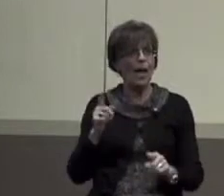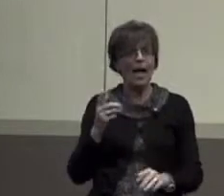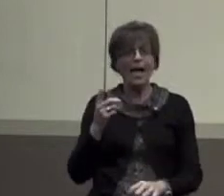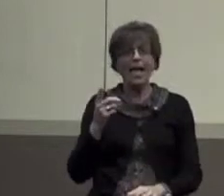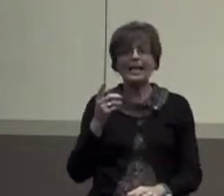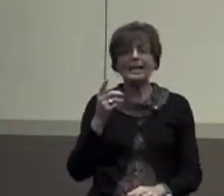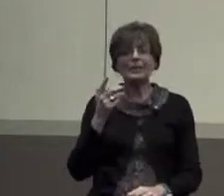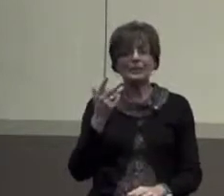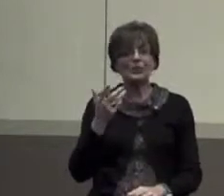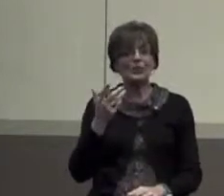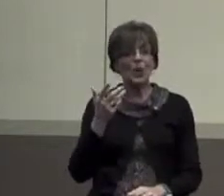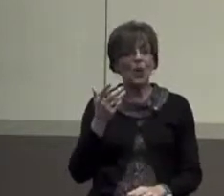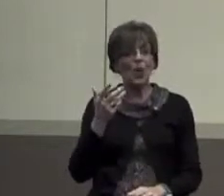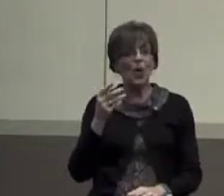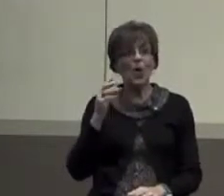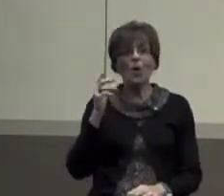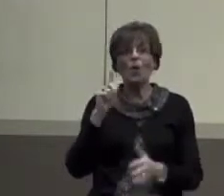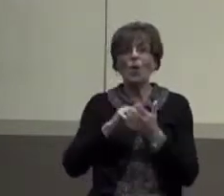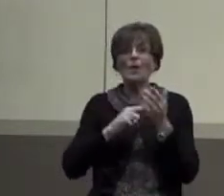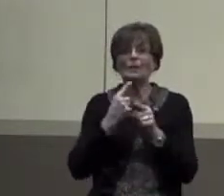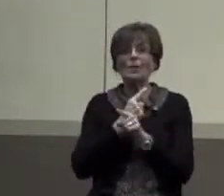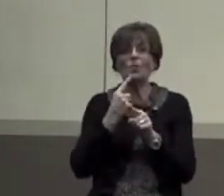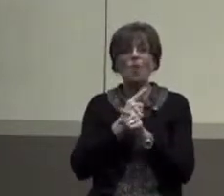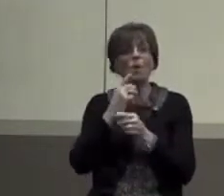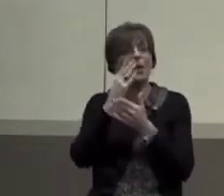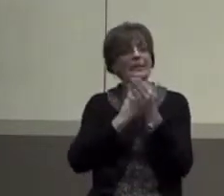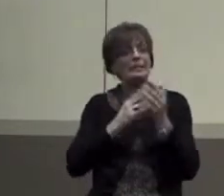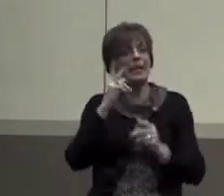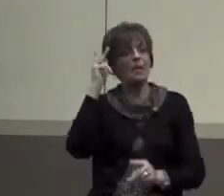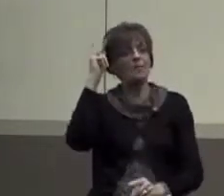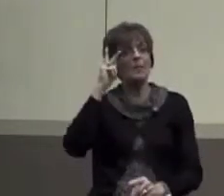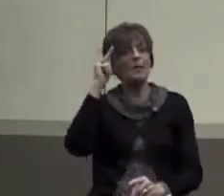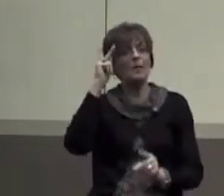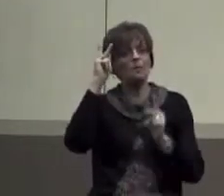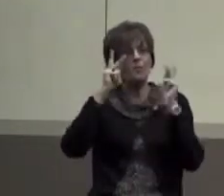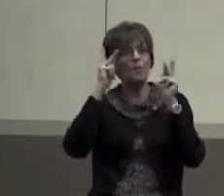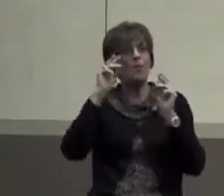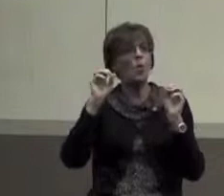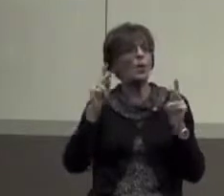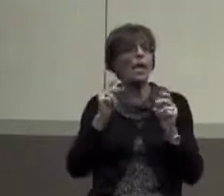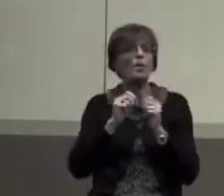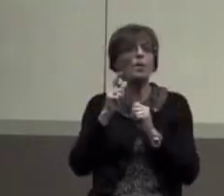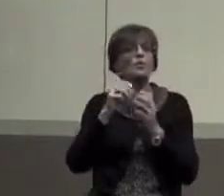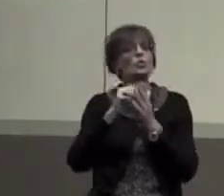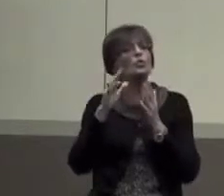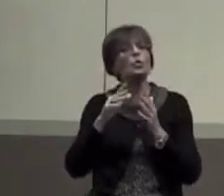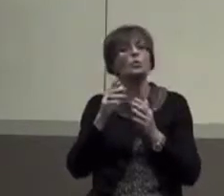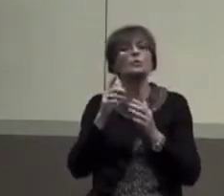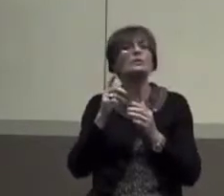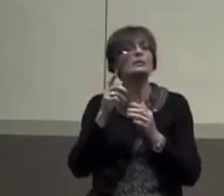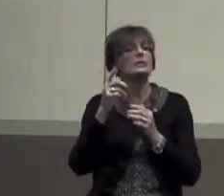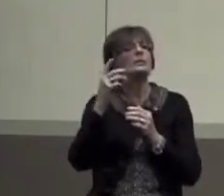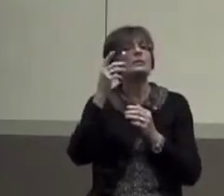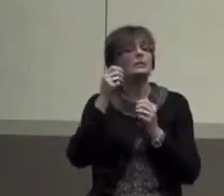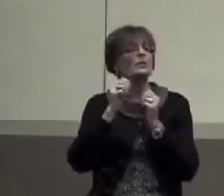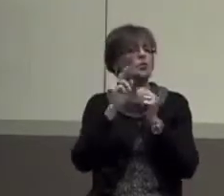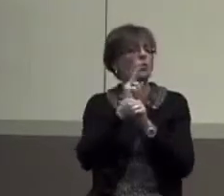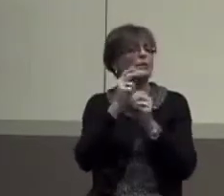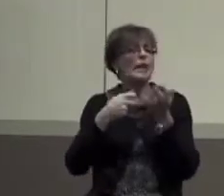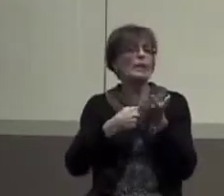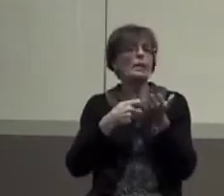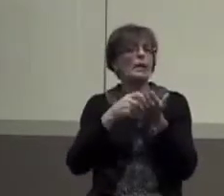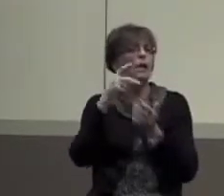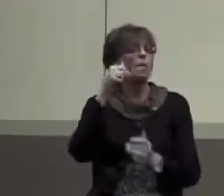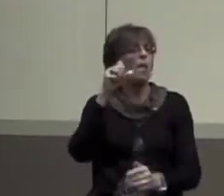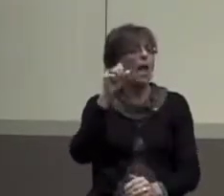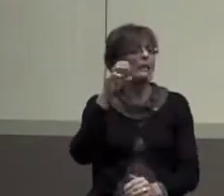so what's appropriate? Some people are okay with the students just getting up if the pass is there. Some people are okay with the students just getting up and getting